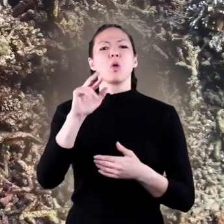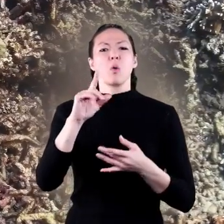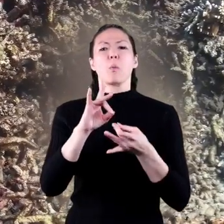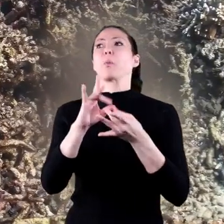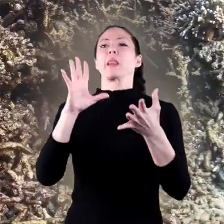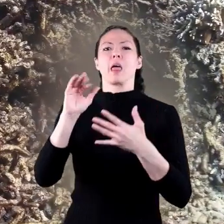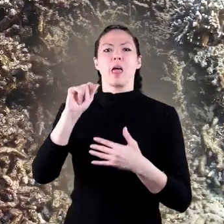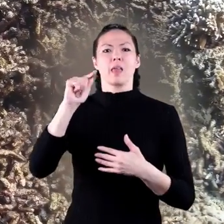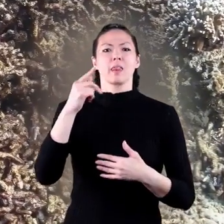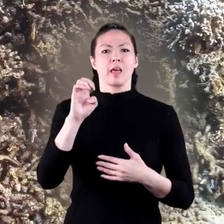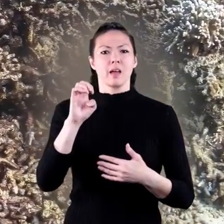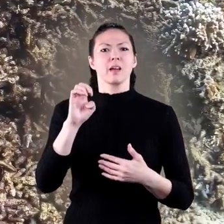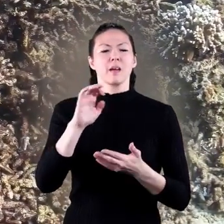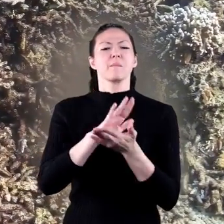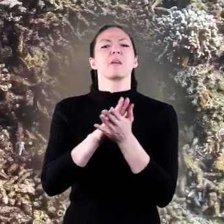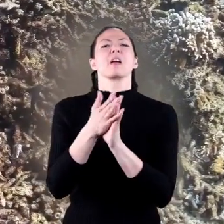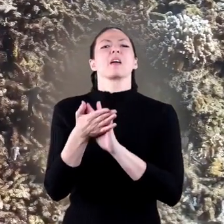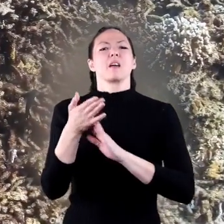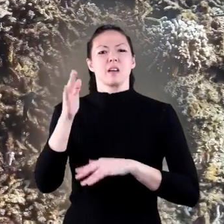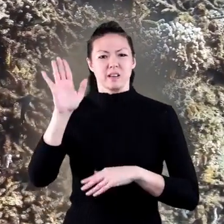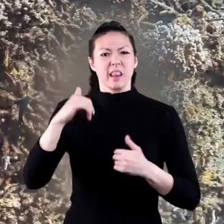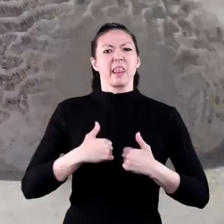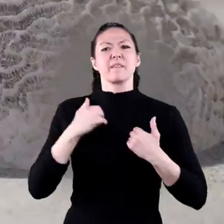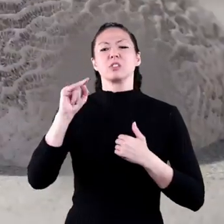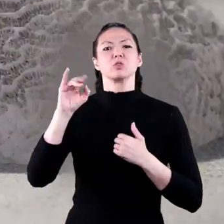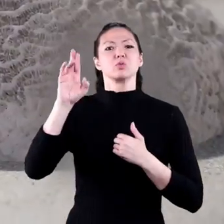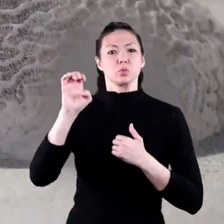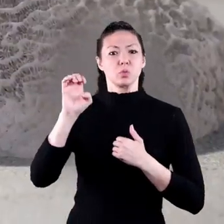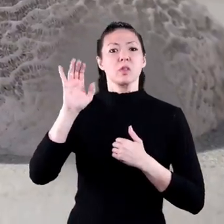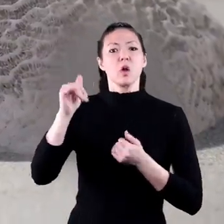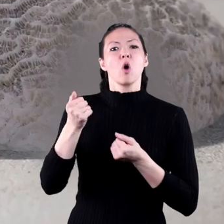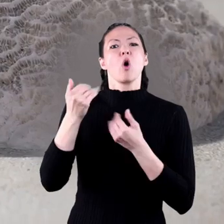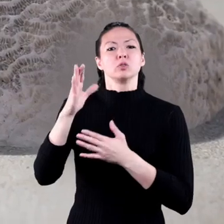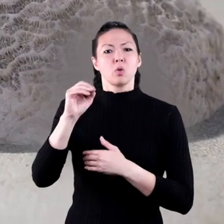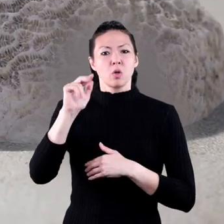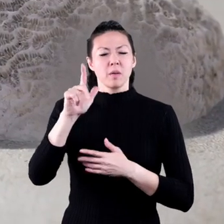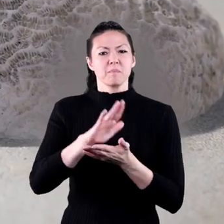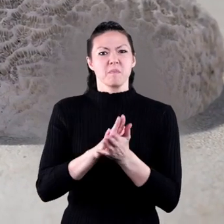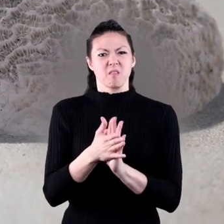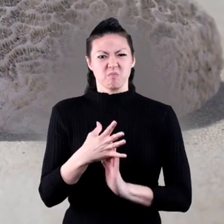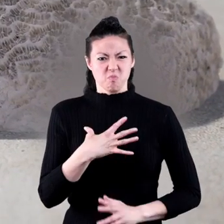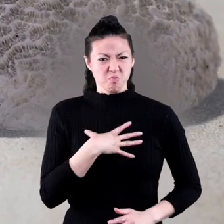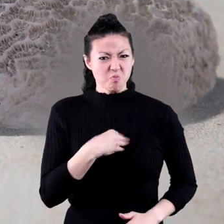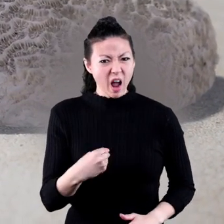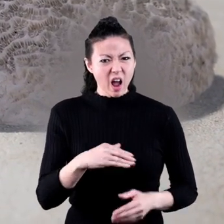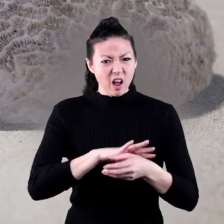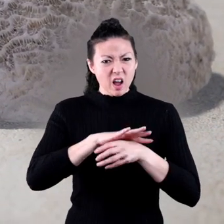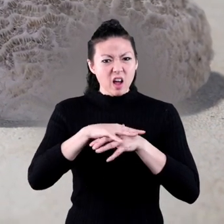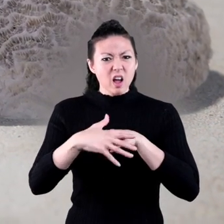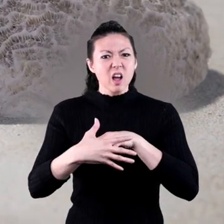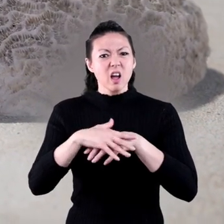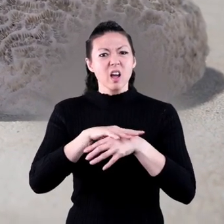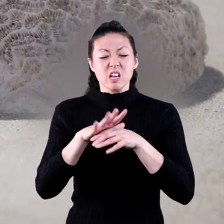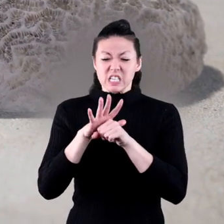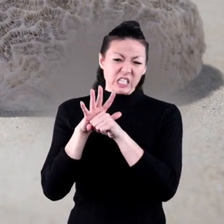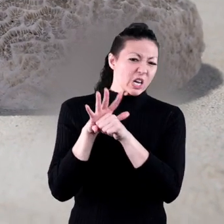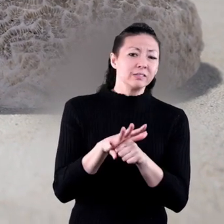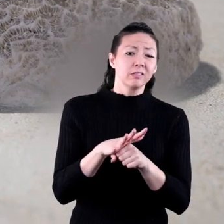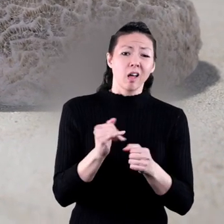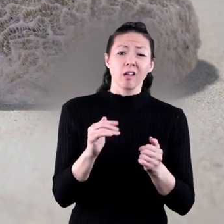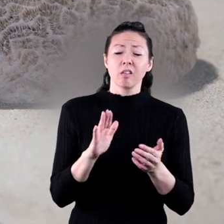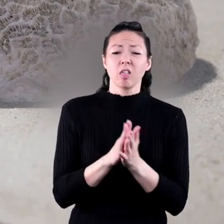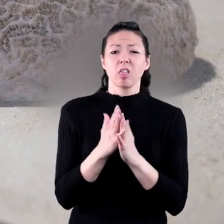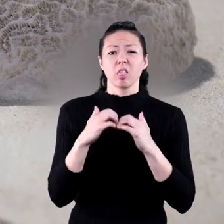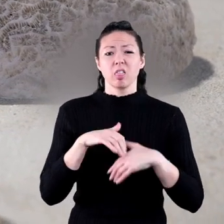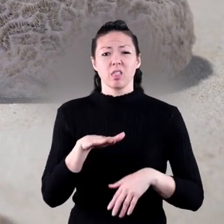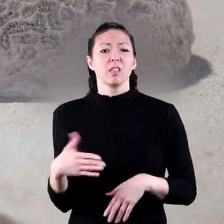release the algae that is living in their tissues. This causes the coral to turn white. The coral then becomes stressed and could